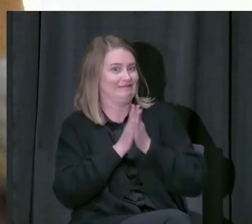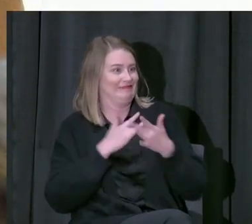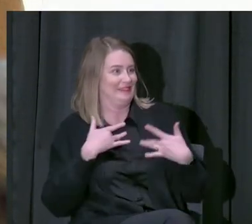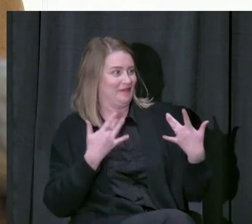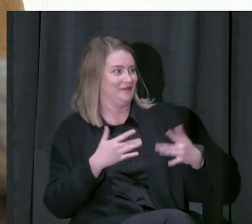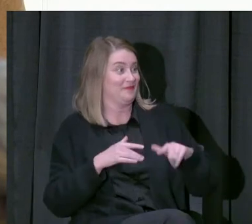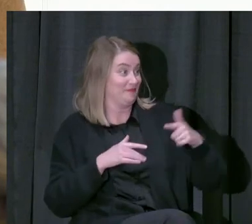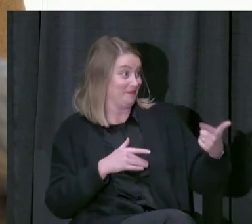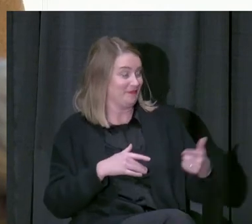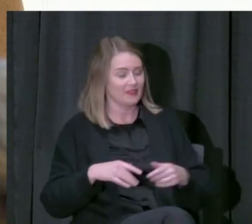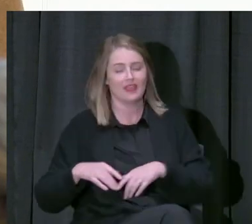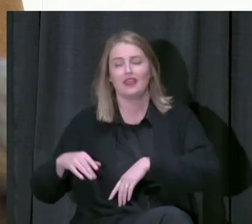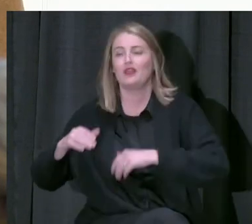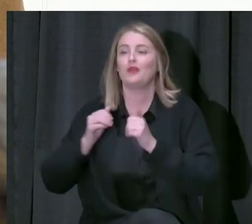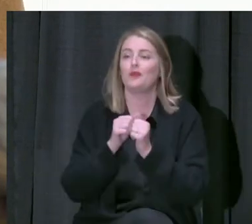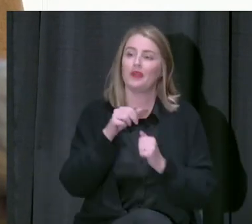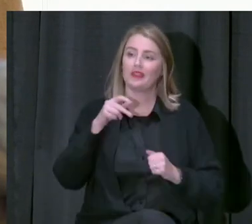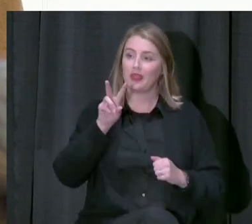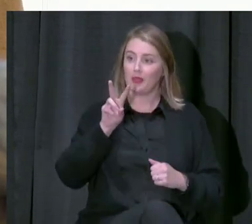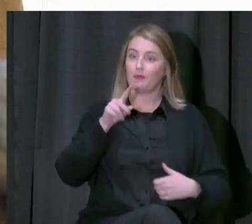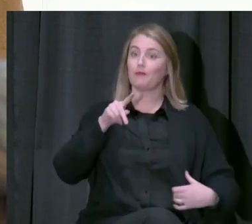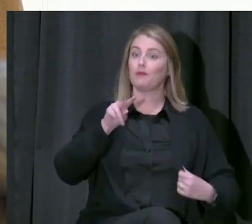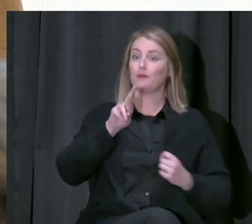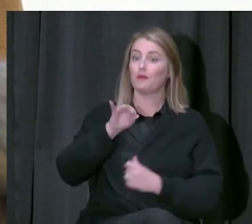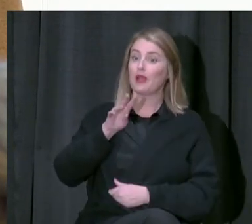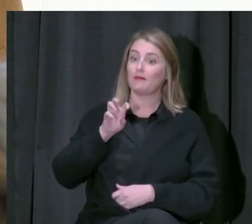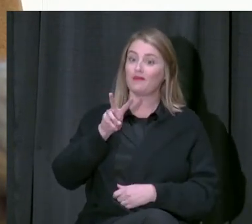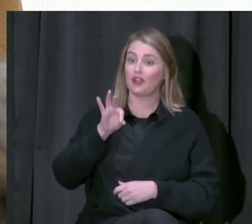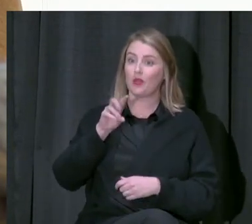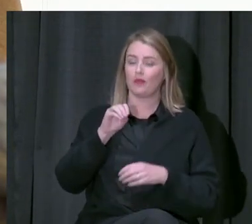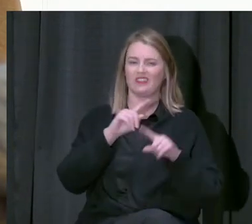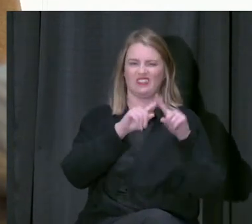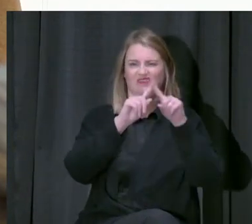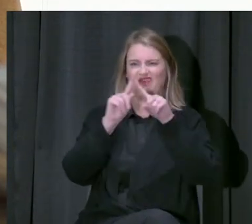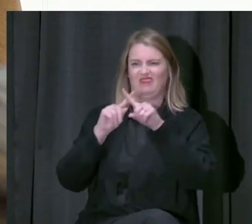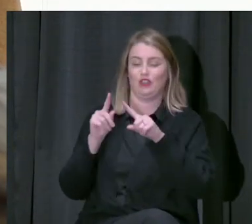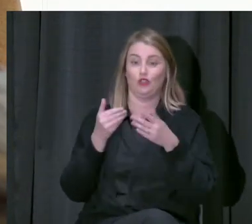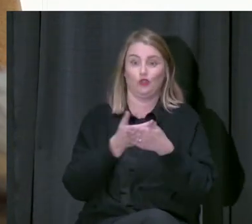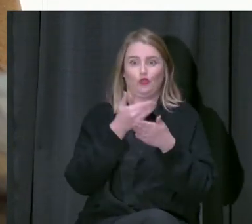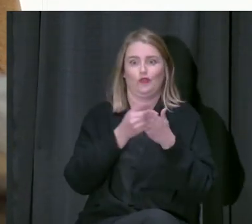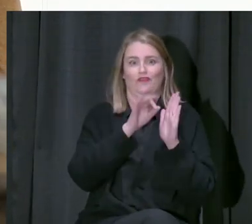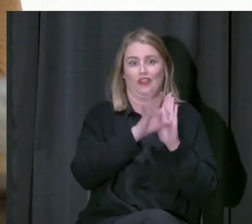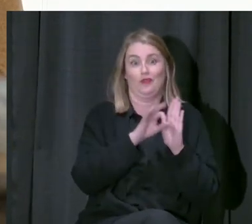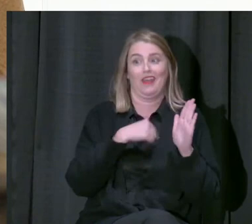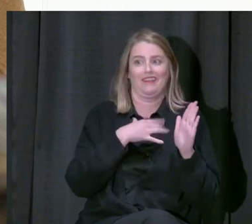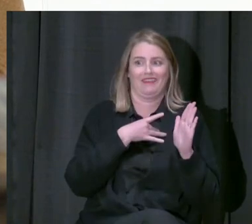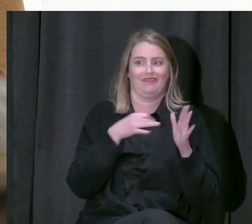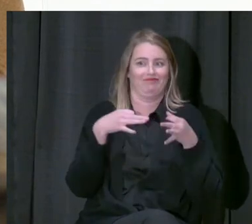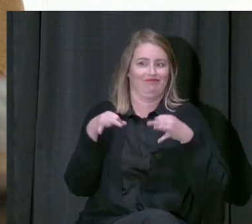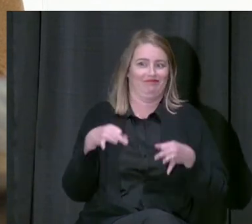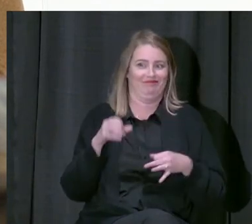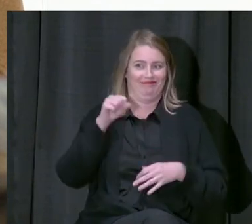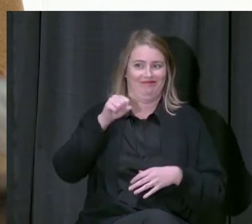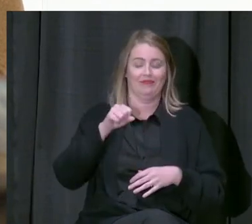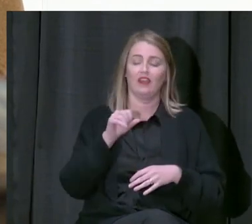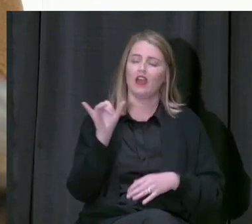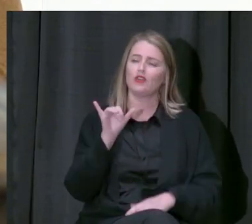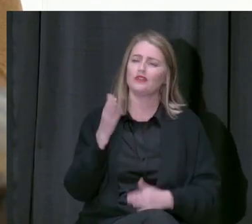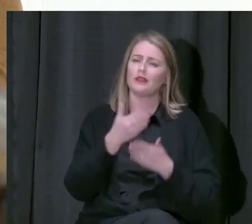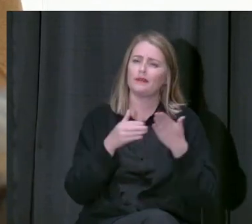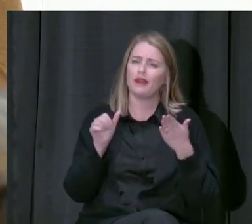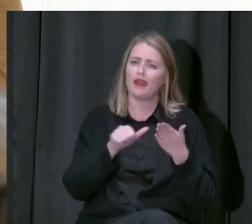the context of Prime Video, it will be a combination of like new features that I would like to talk about, and also some